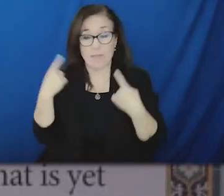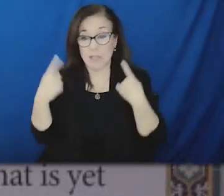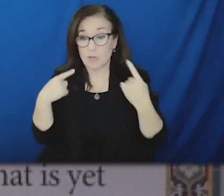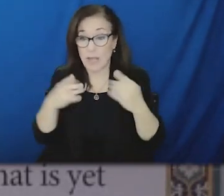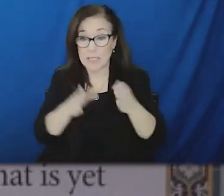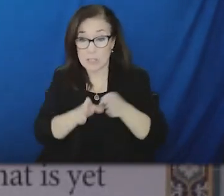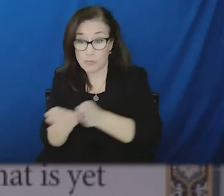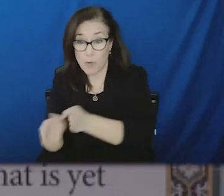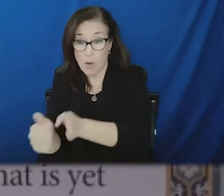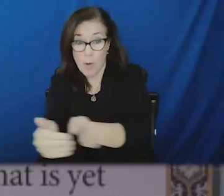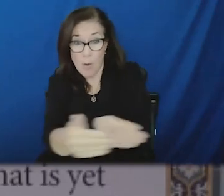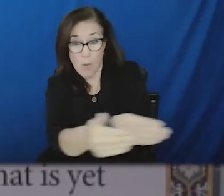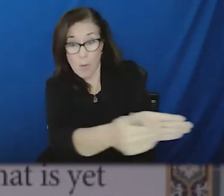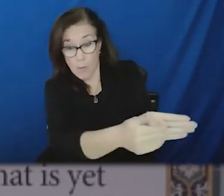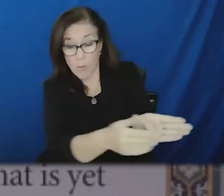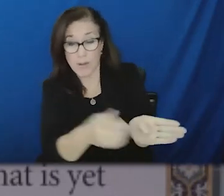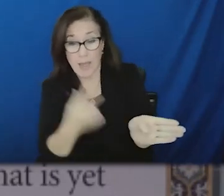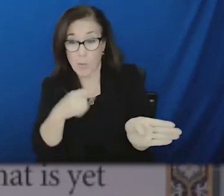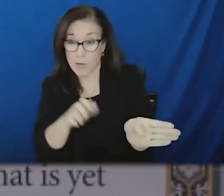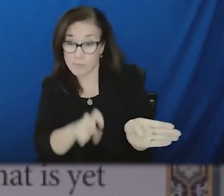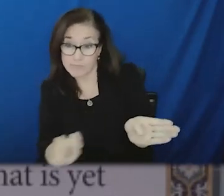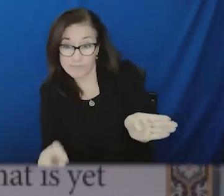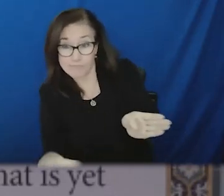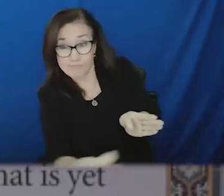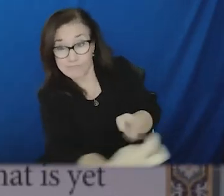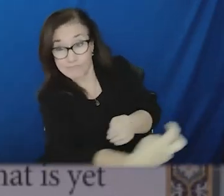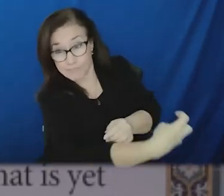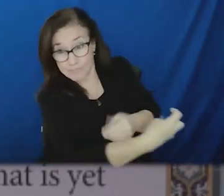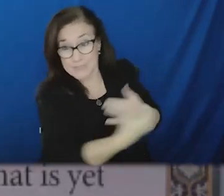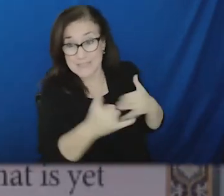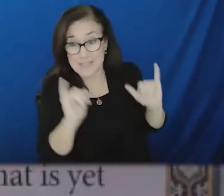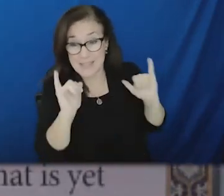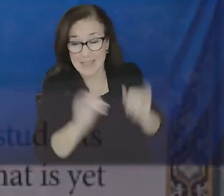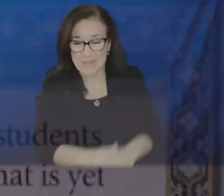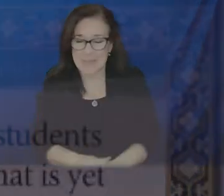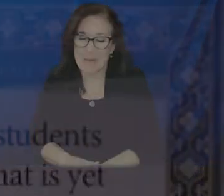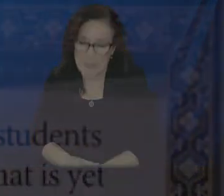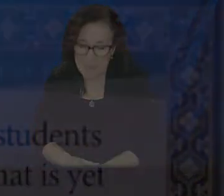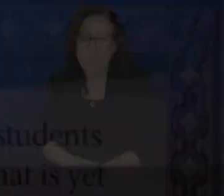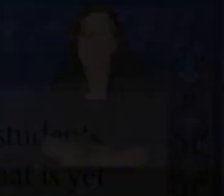of the Santa Barbara Unified School District School Board is now adjourned. Good evening.